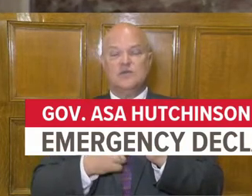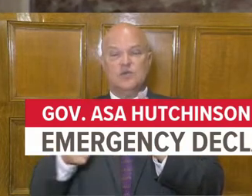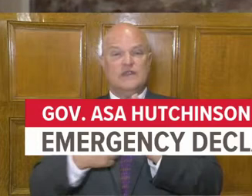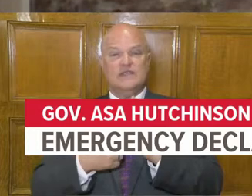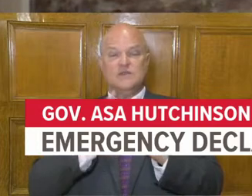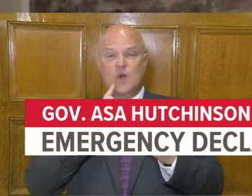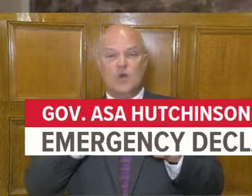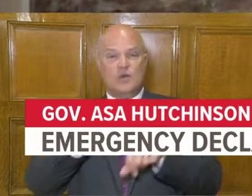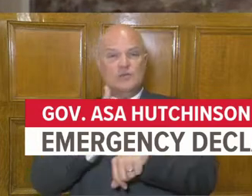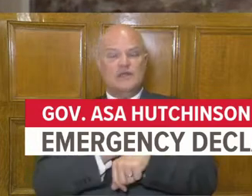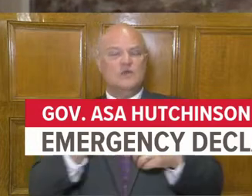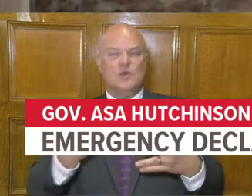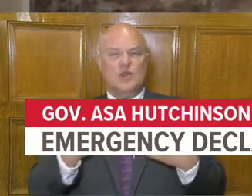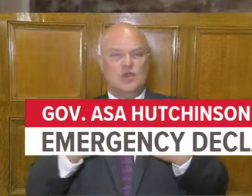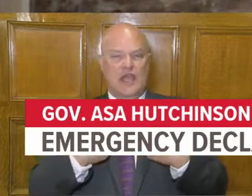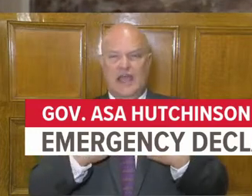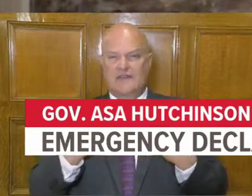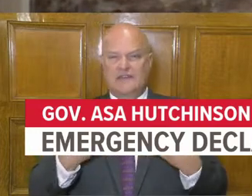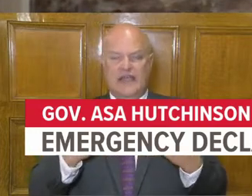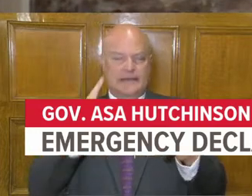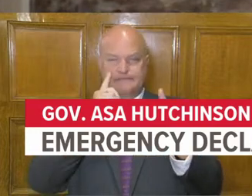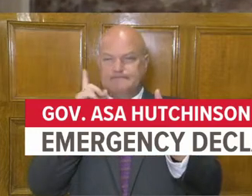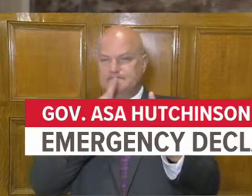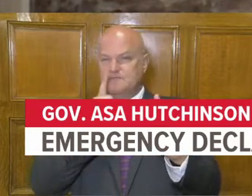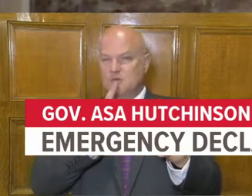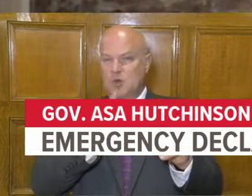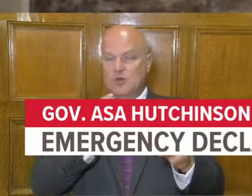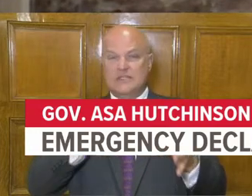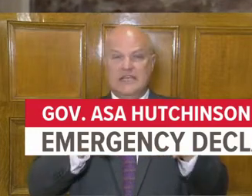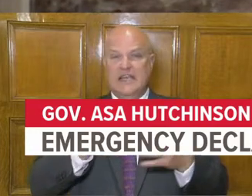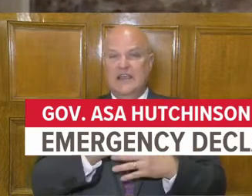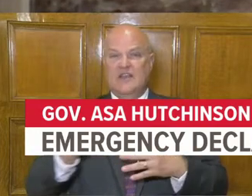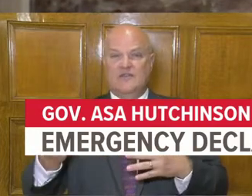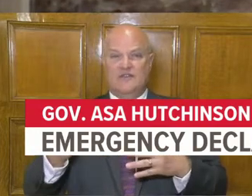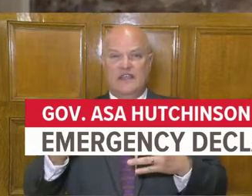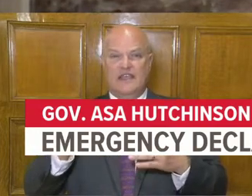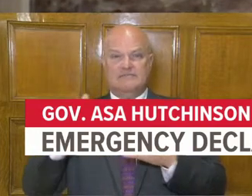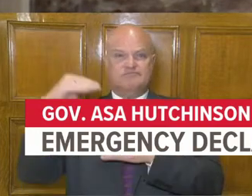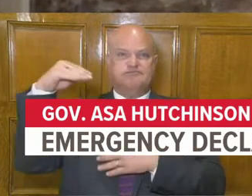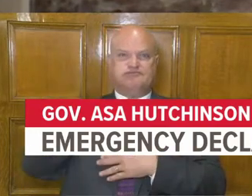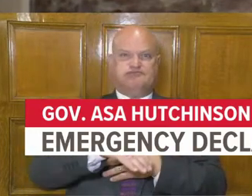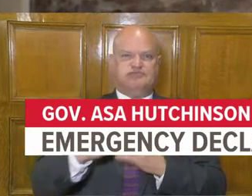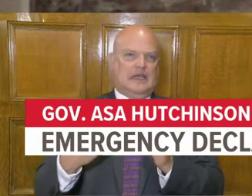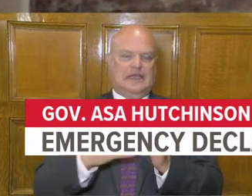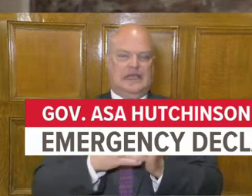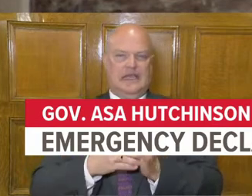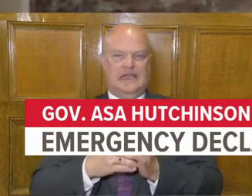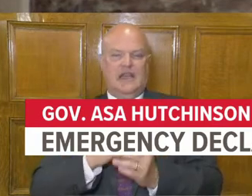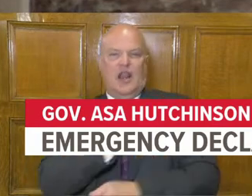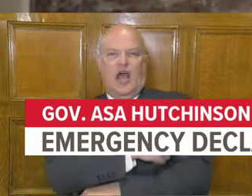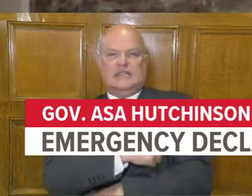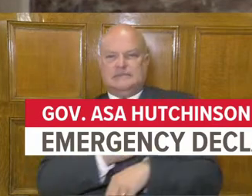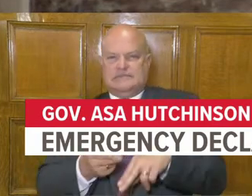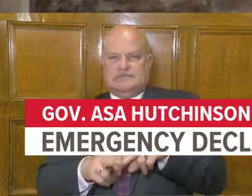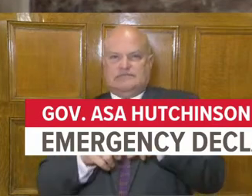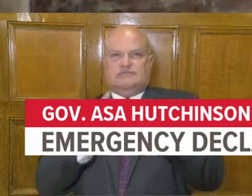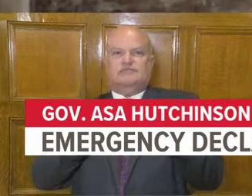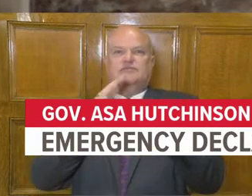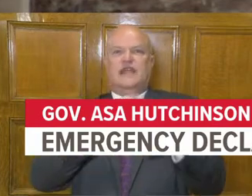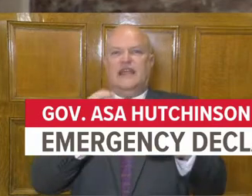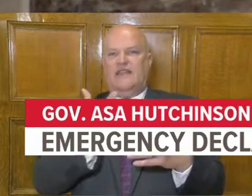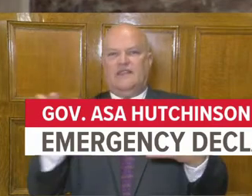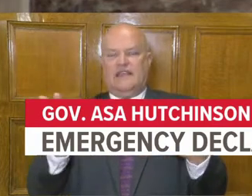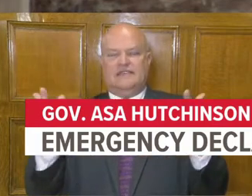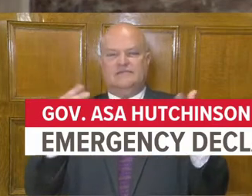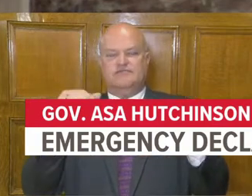what tools do you have, if things turn around, if we start seeing hospitalizations go up in other areas?